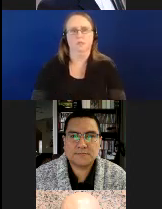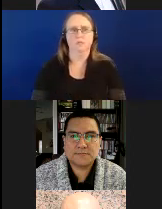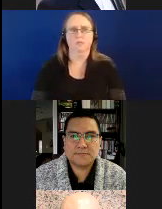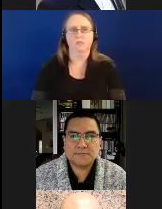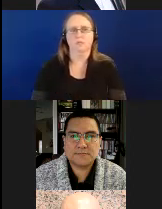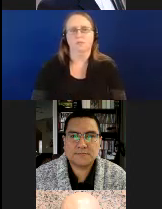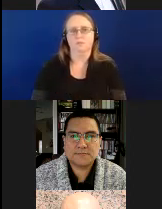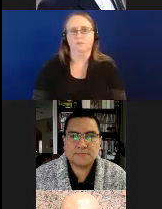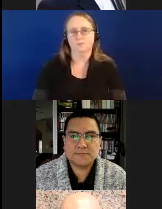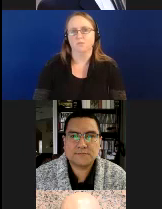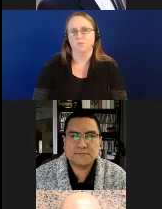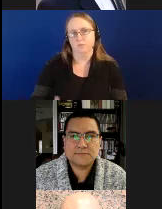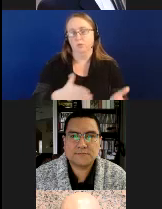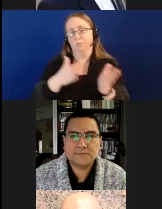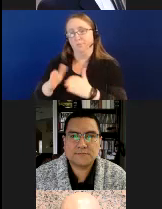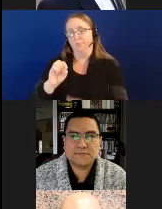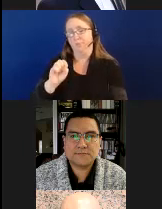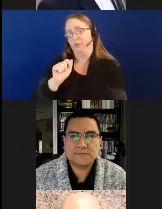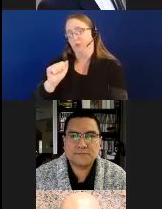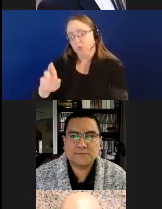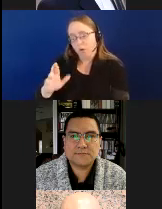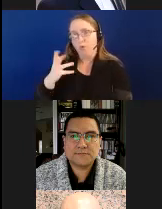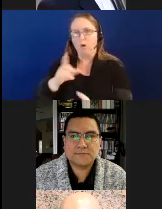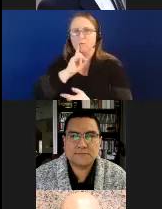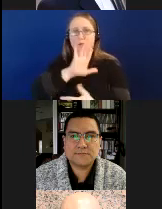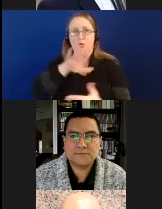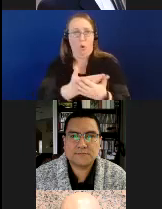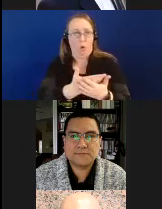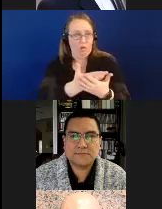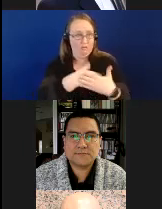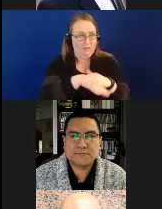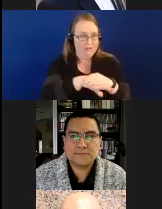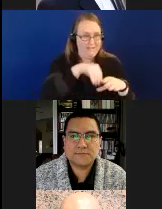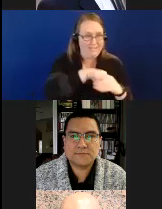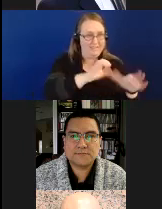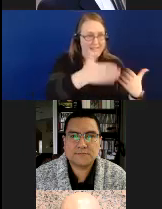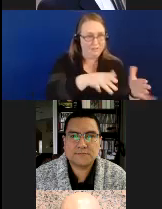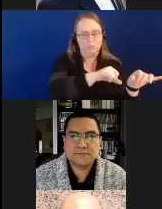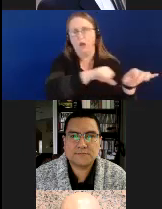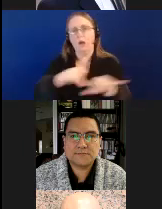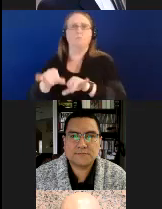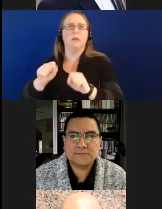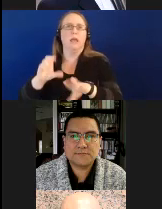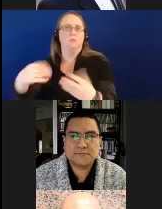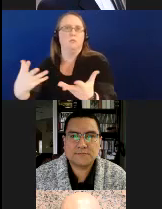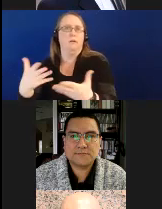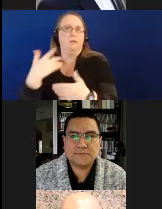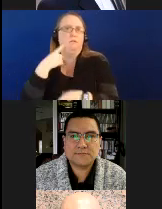doing with STAAR is try to make sure that all of those existing things that are given to students throughout the year can also be given as much as possible on